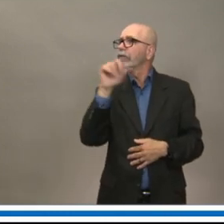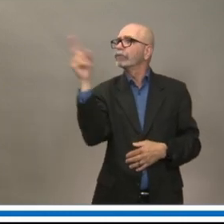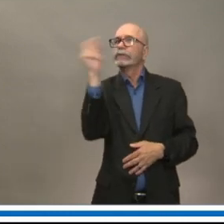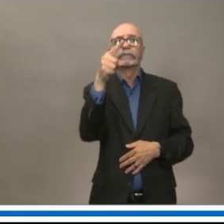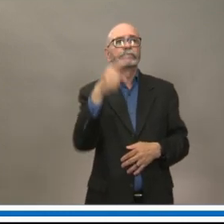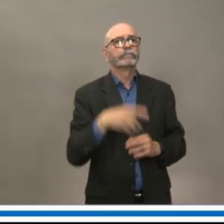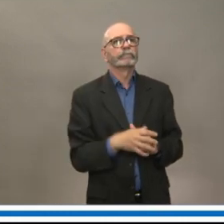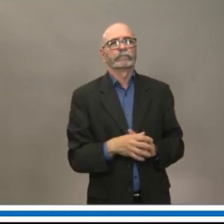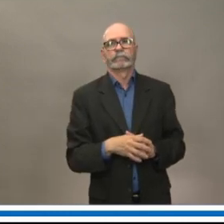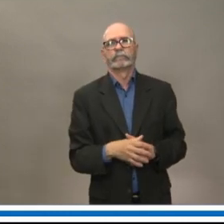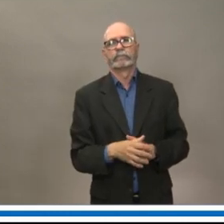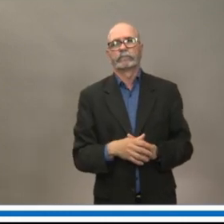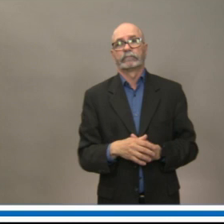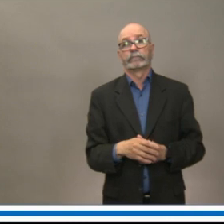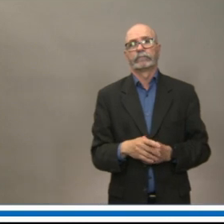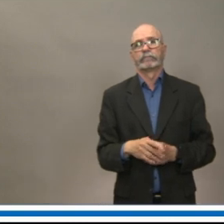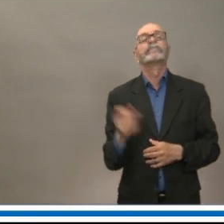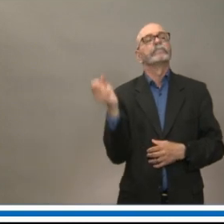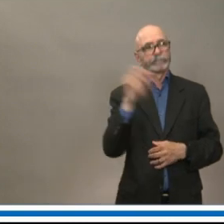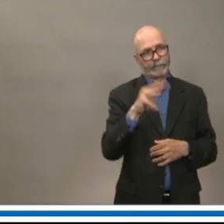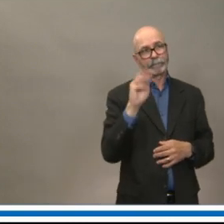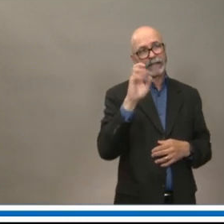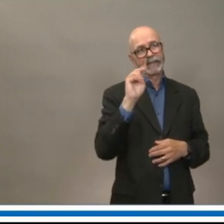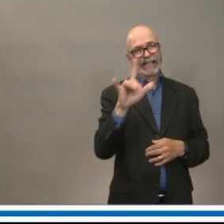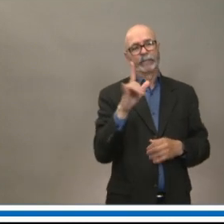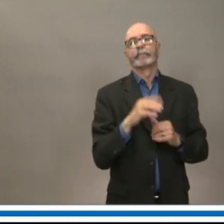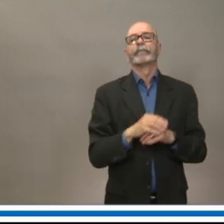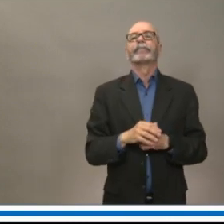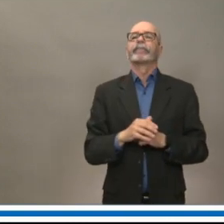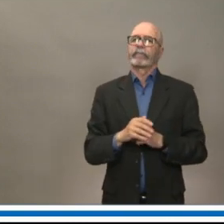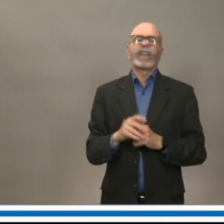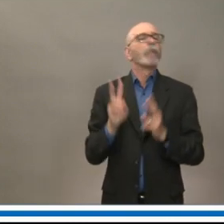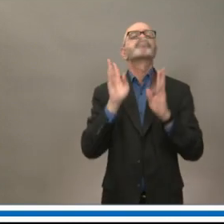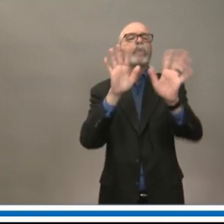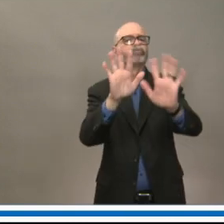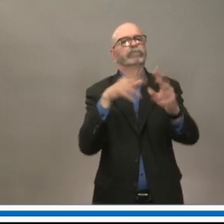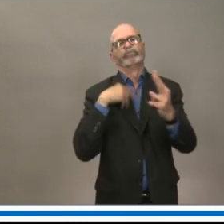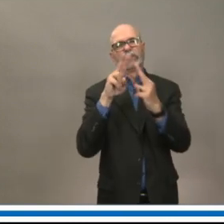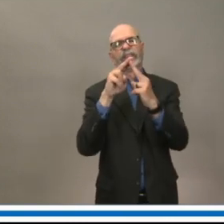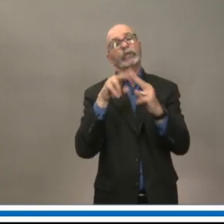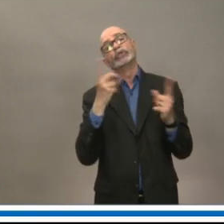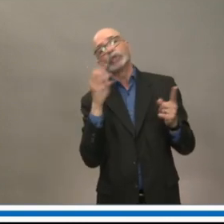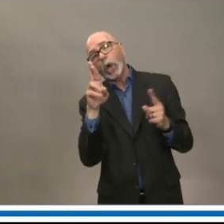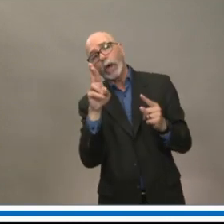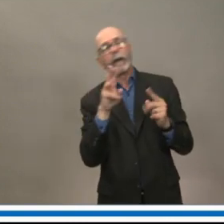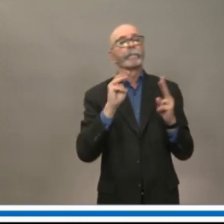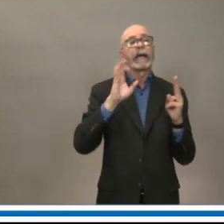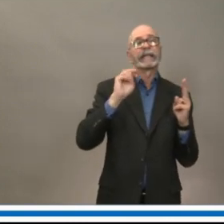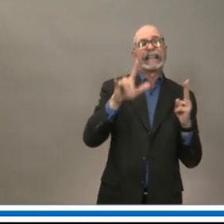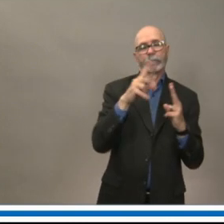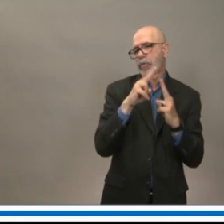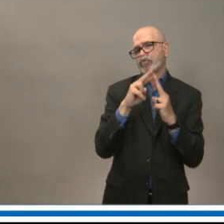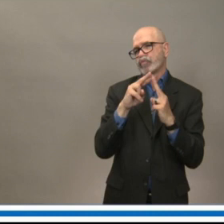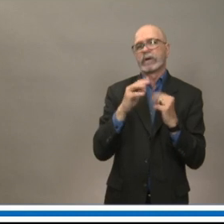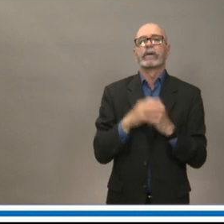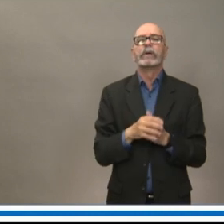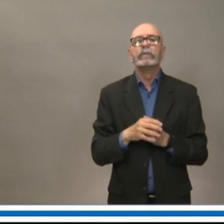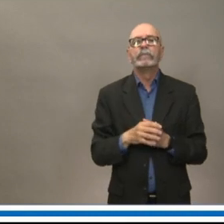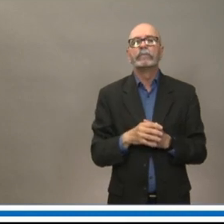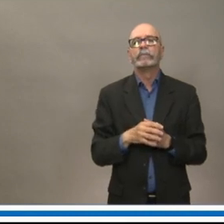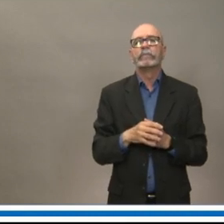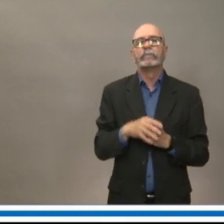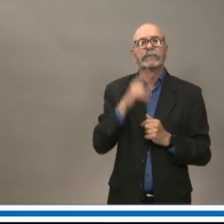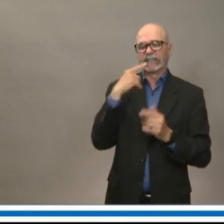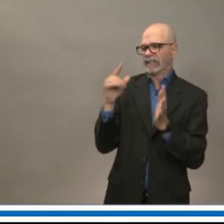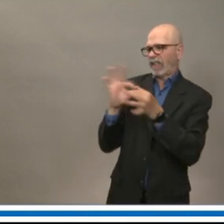the Premier, either for the Premier or Dr. Strang. I received an email today from a woman whose son